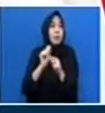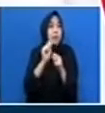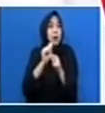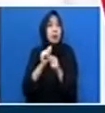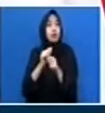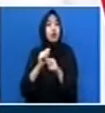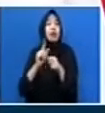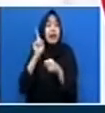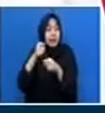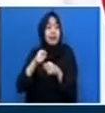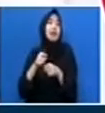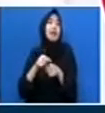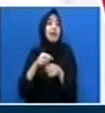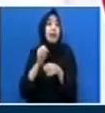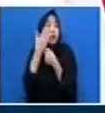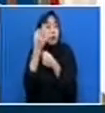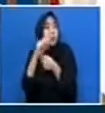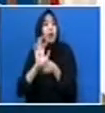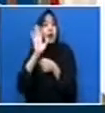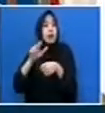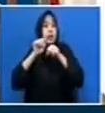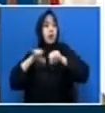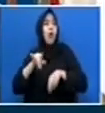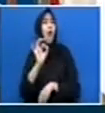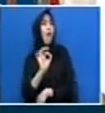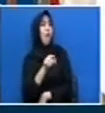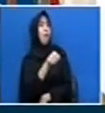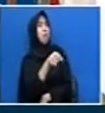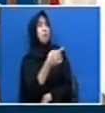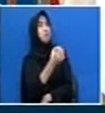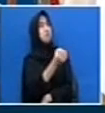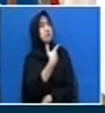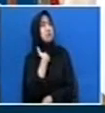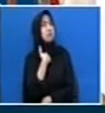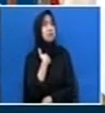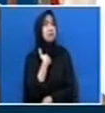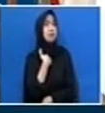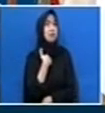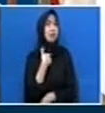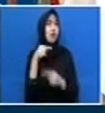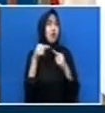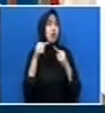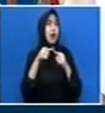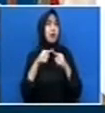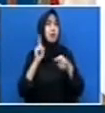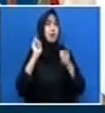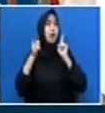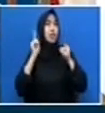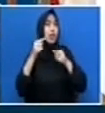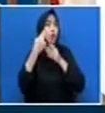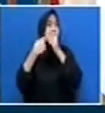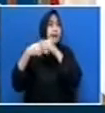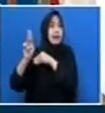soon. Your position shows a very promising sign that the foreign policy and under